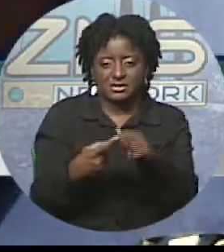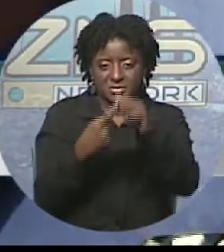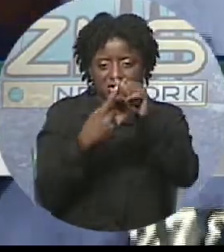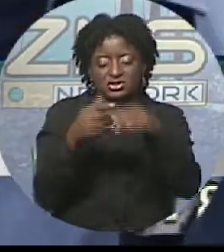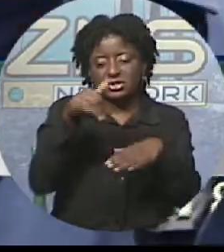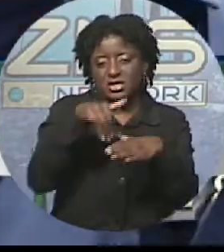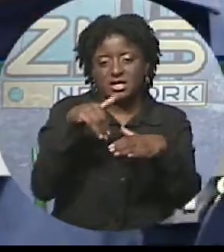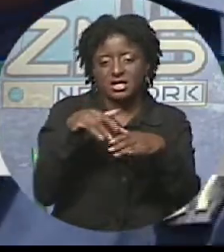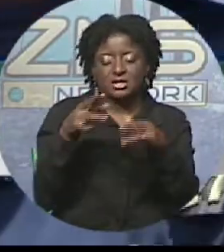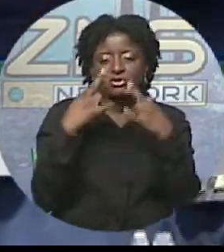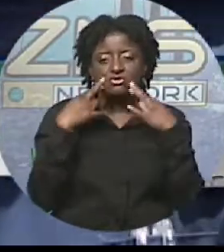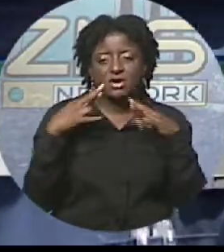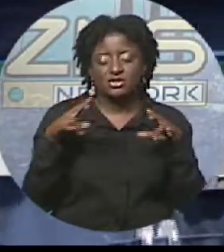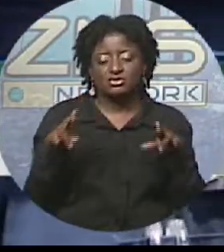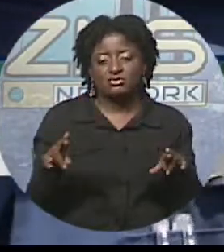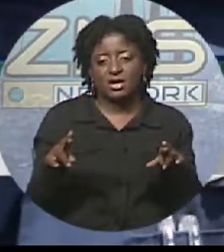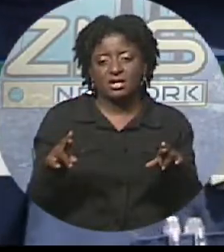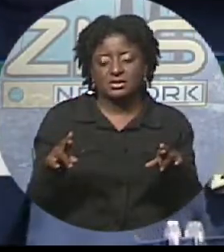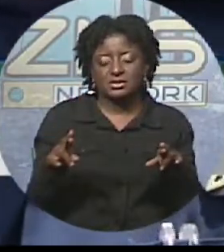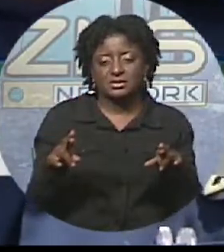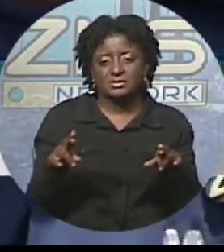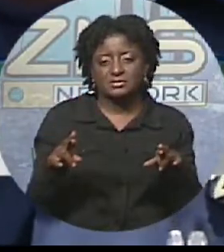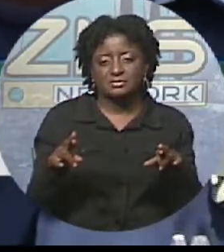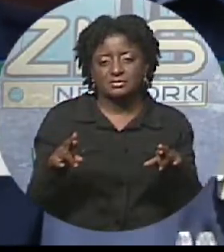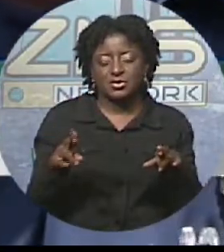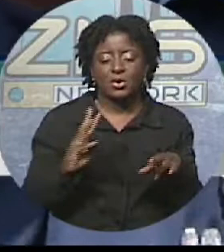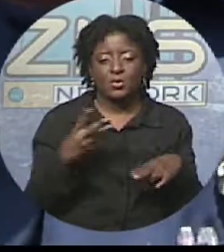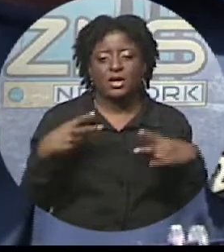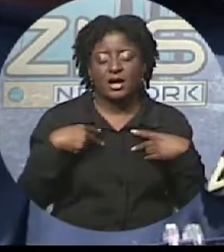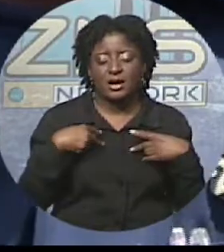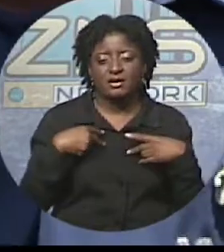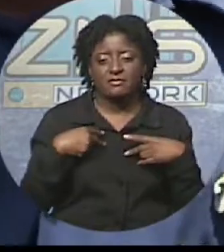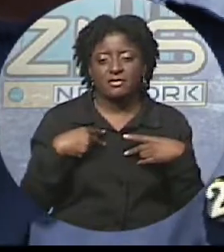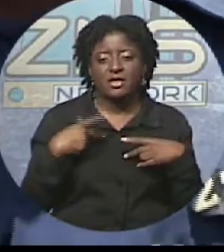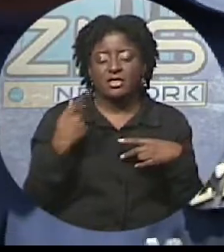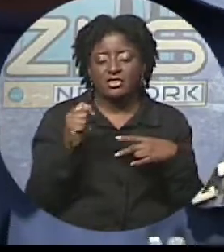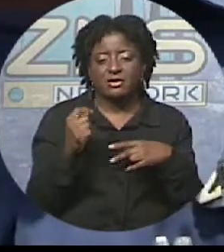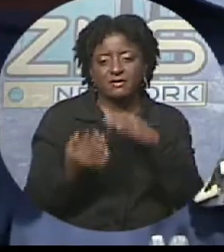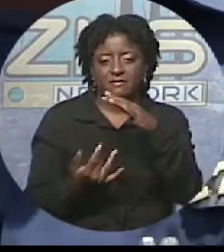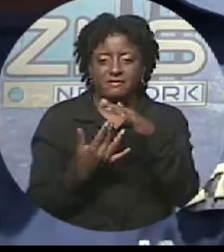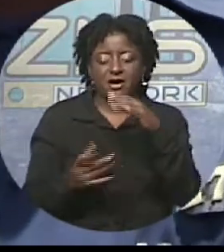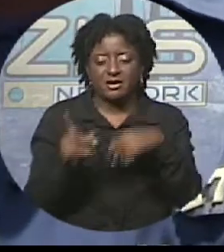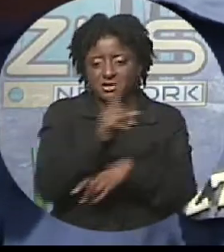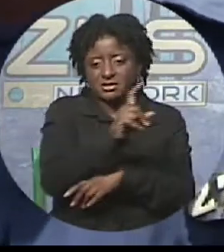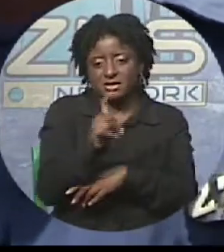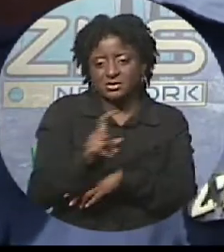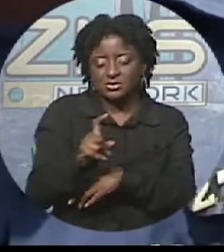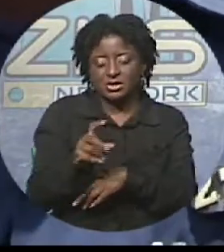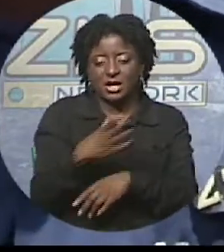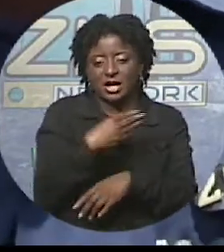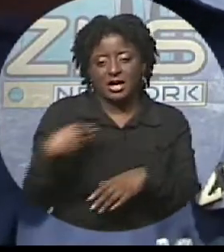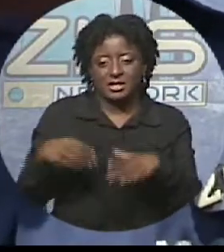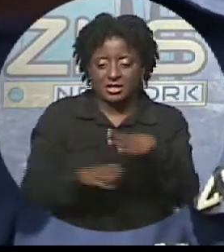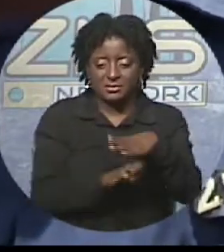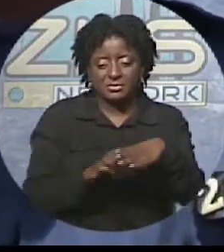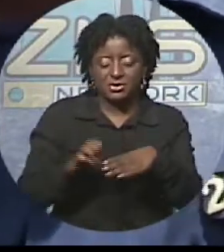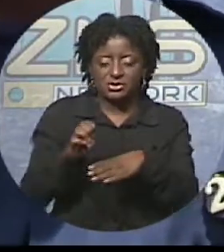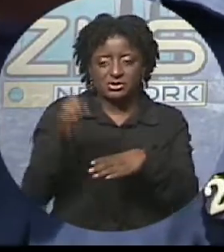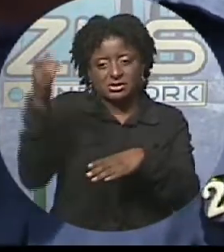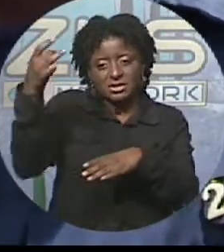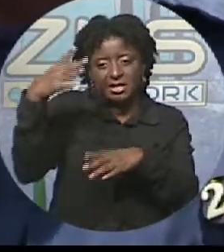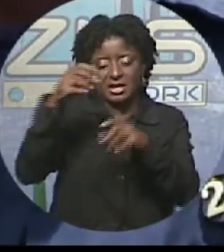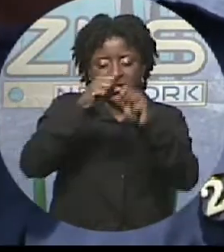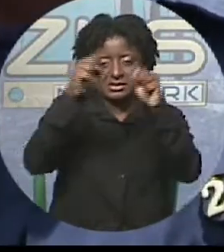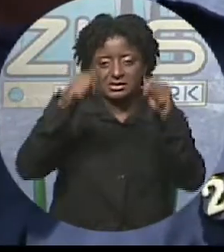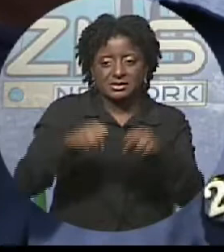We have the fire extinguisher, and we also have the emergency lighting system. And for the better part, all of the stores are current, all